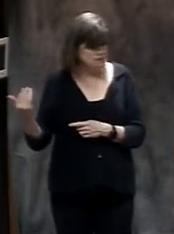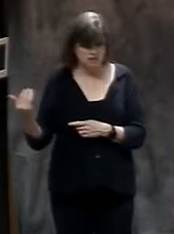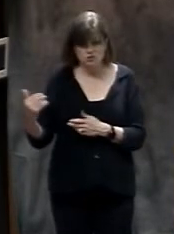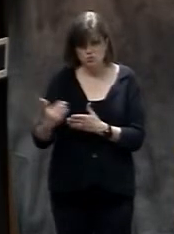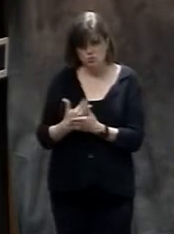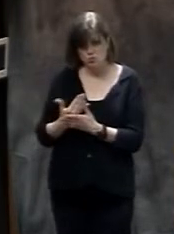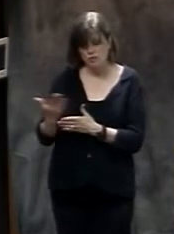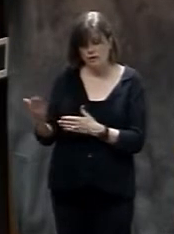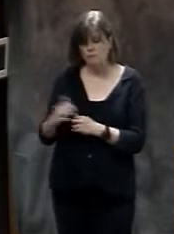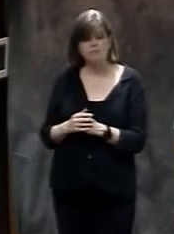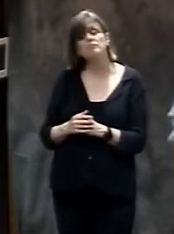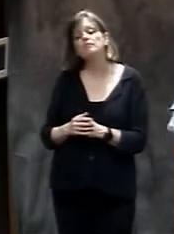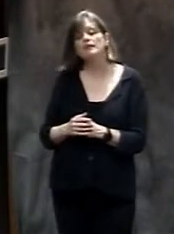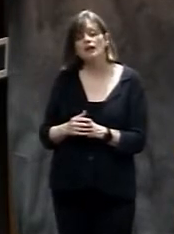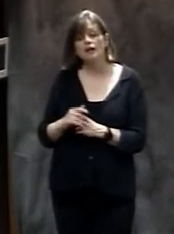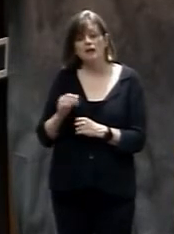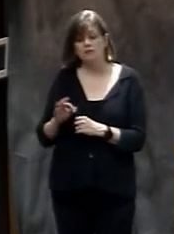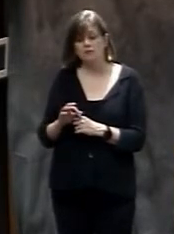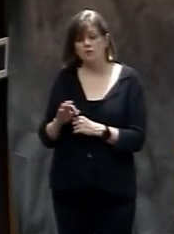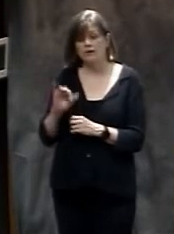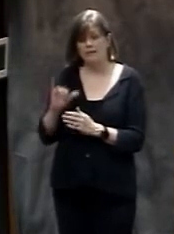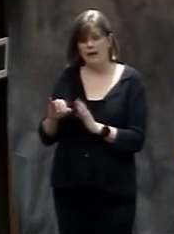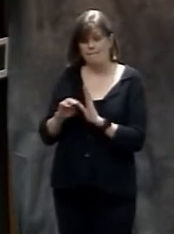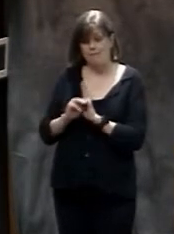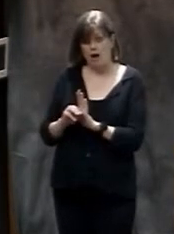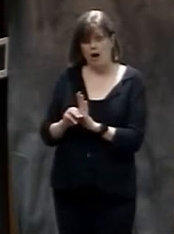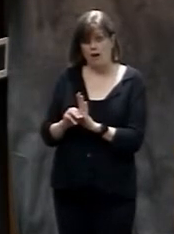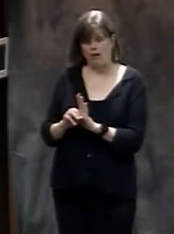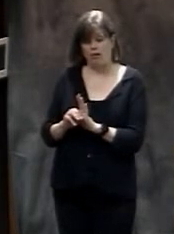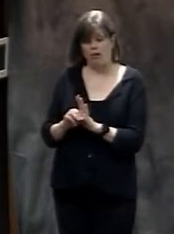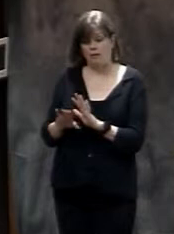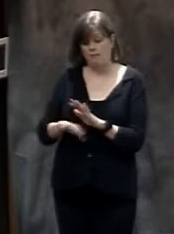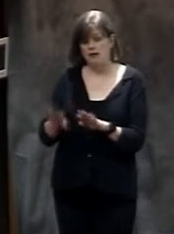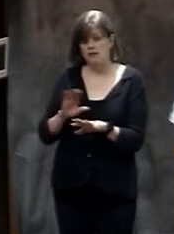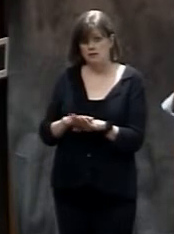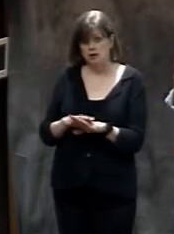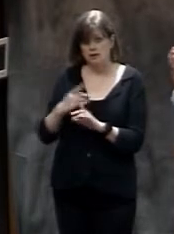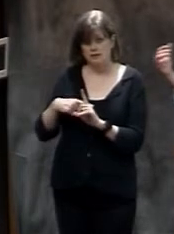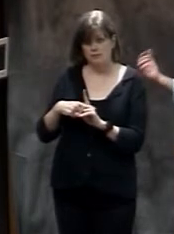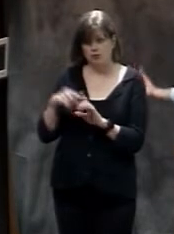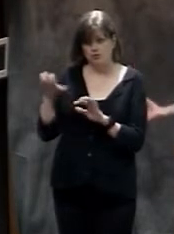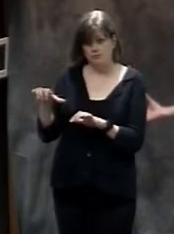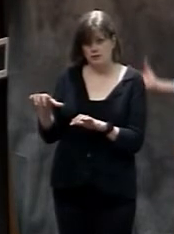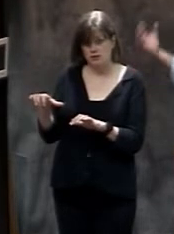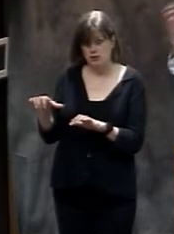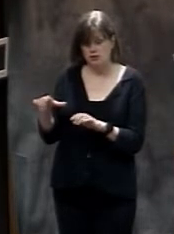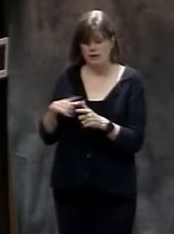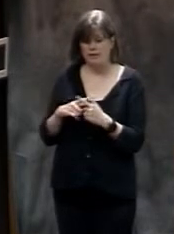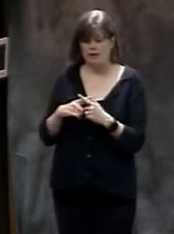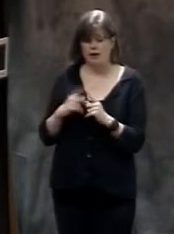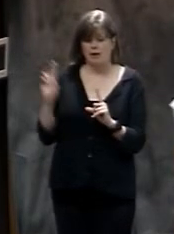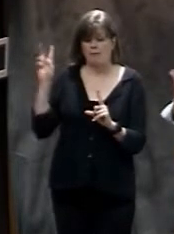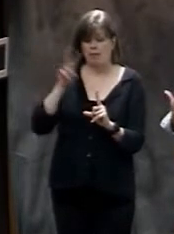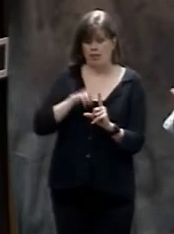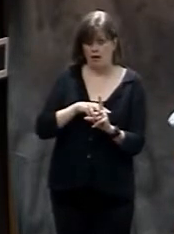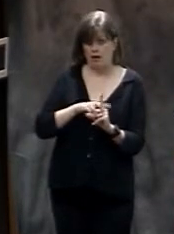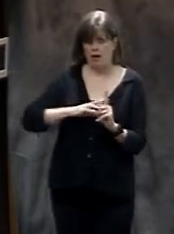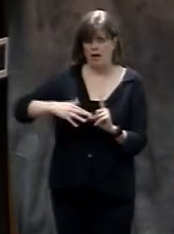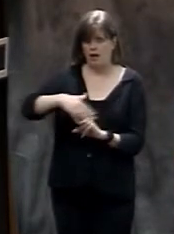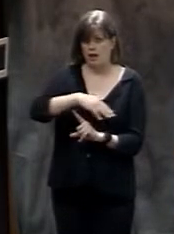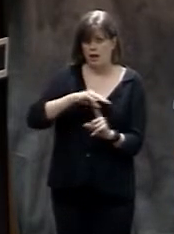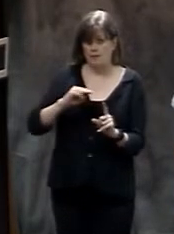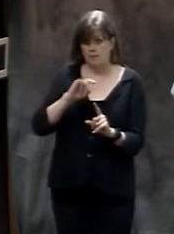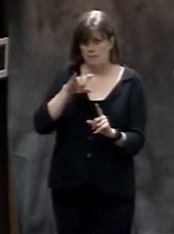And if we take that model that's based on temperature and precipitation conditions, and then we use climate models developed here at